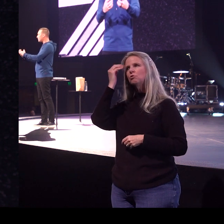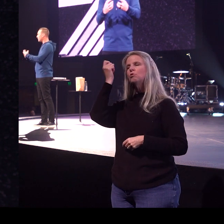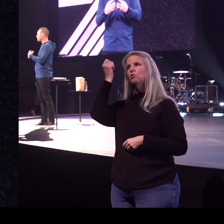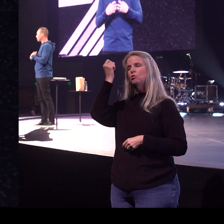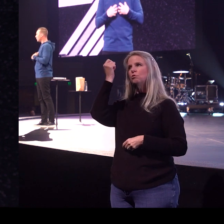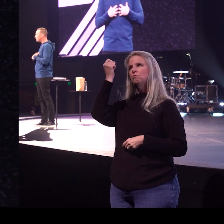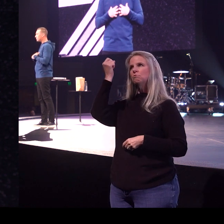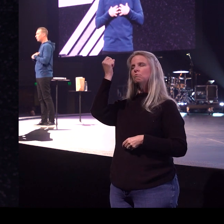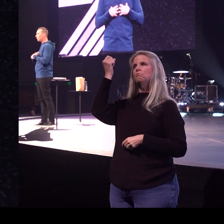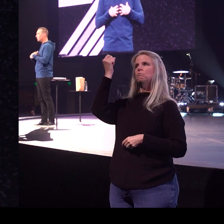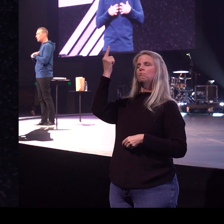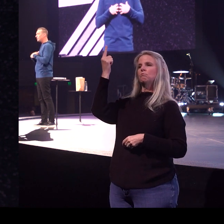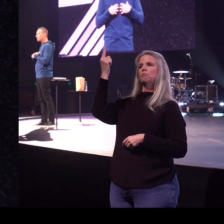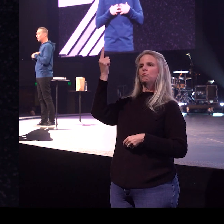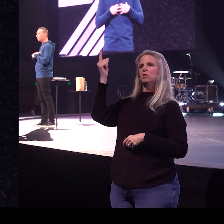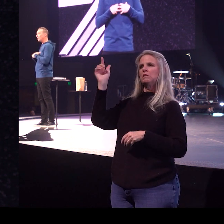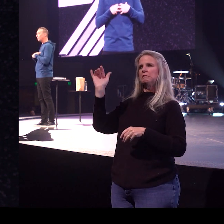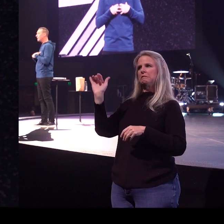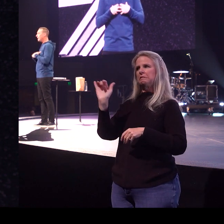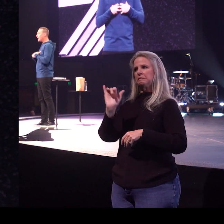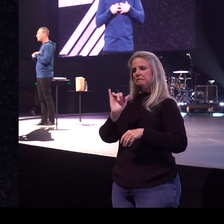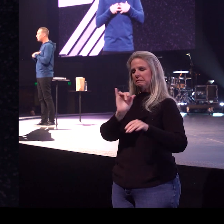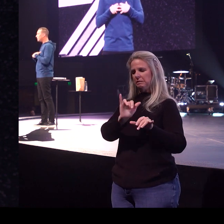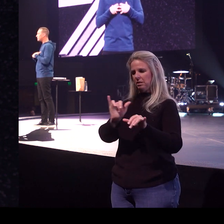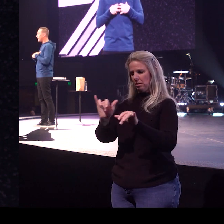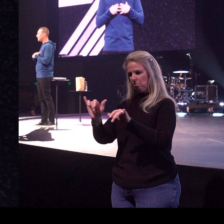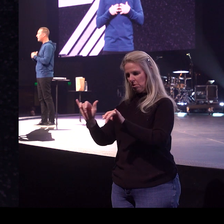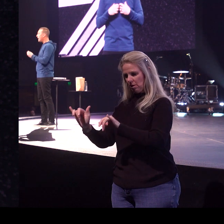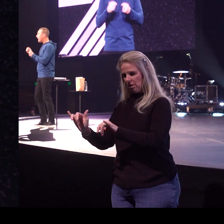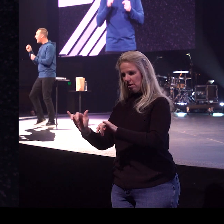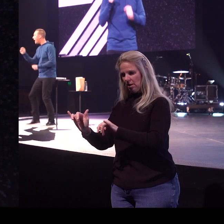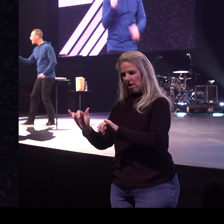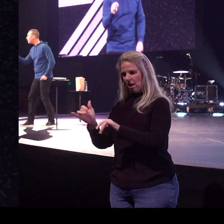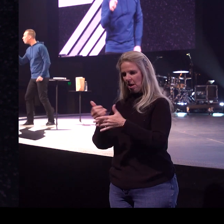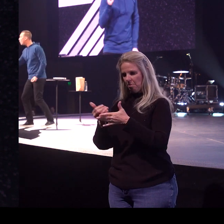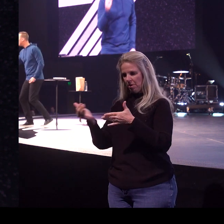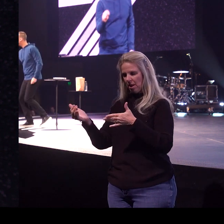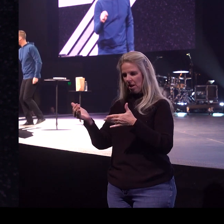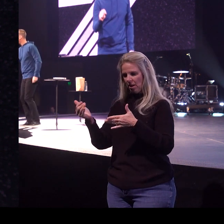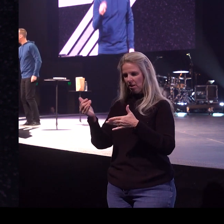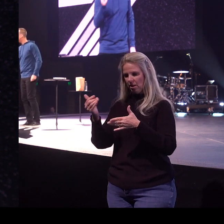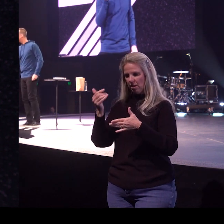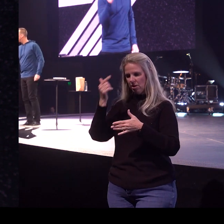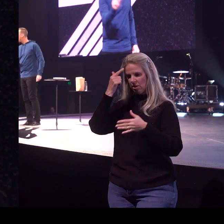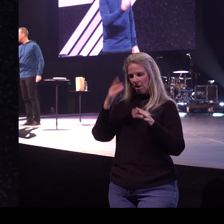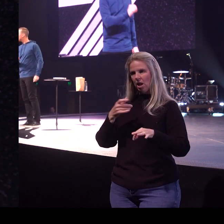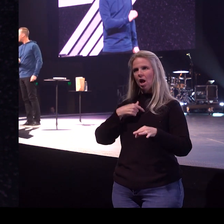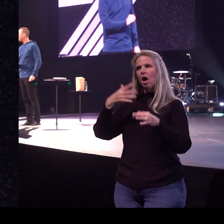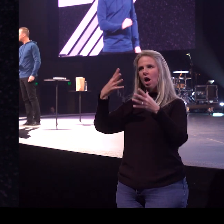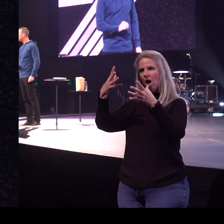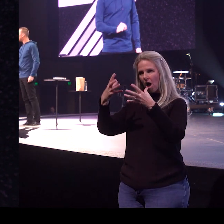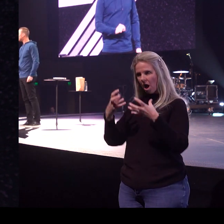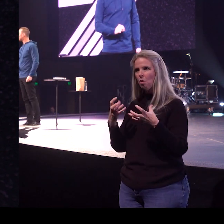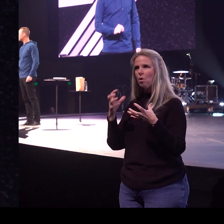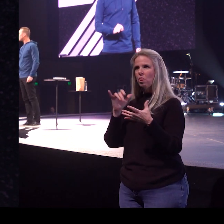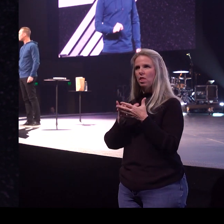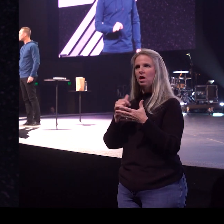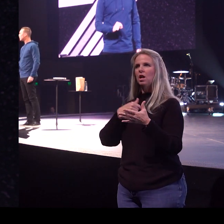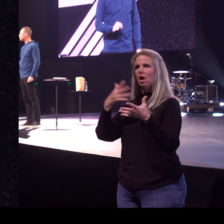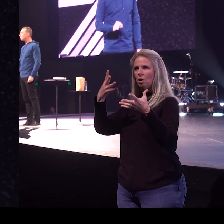similar aspects to her story, what she struggled with, and she decided, I want what she has. I want